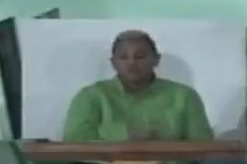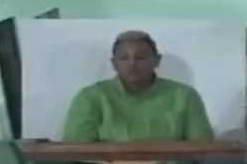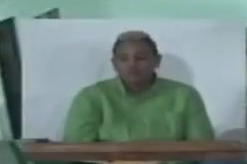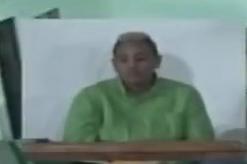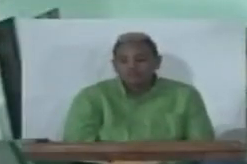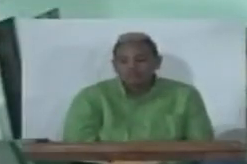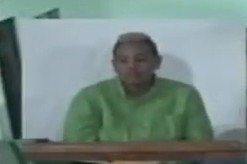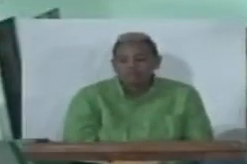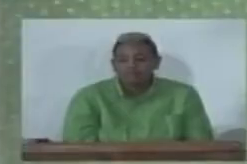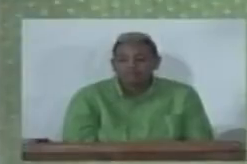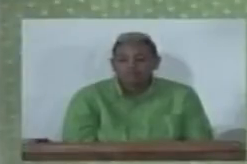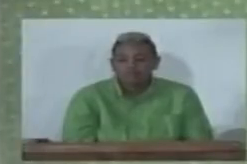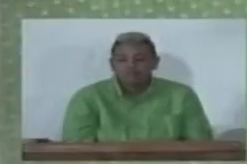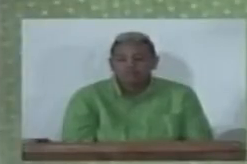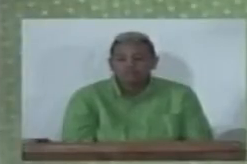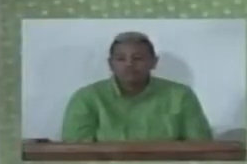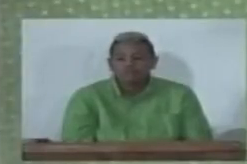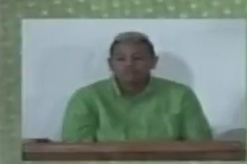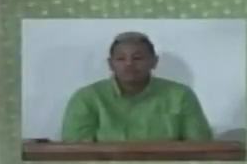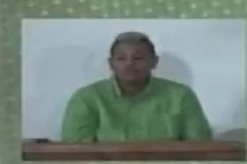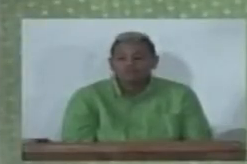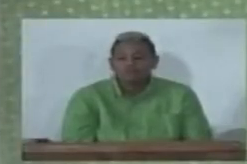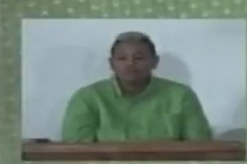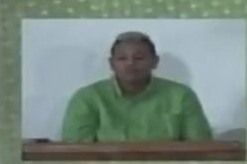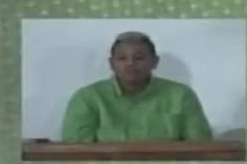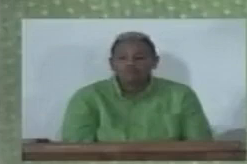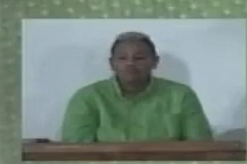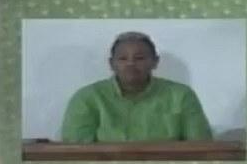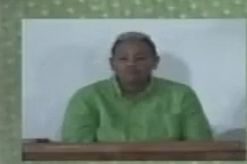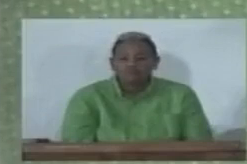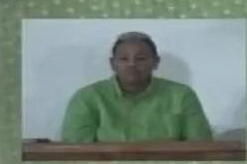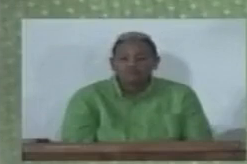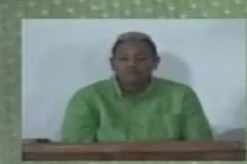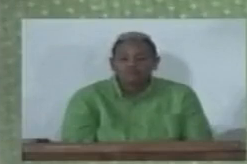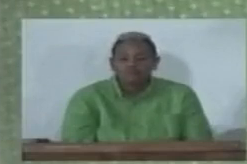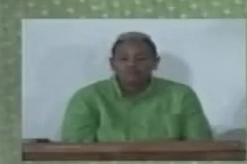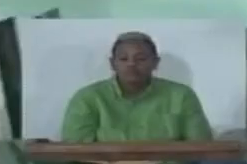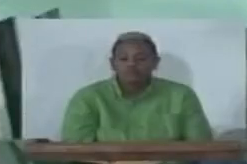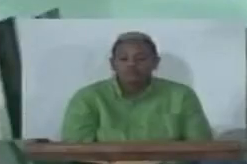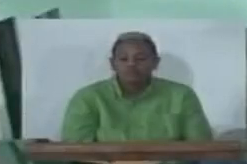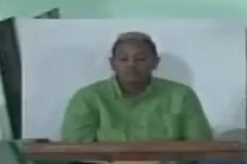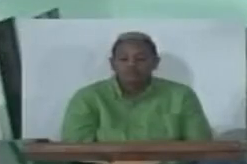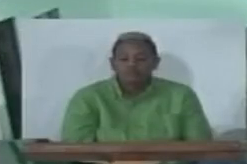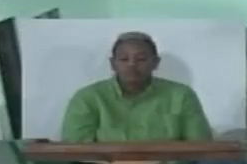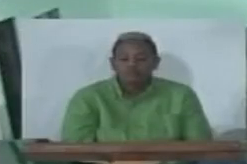advised. I just did that. I beg your pardon?